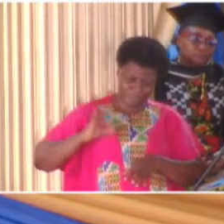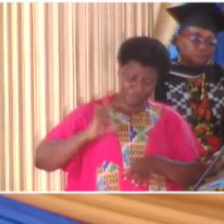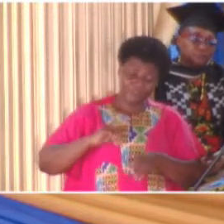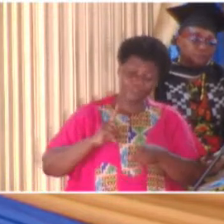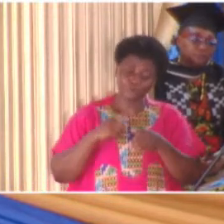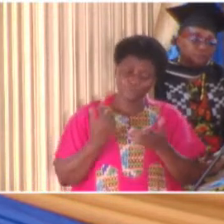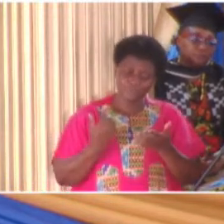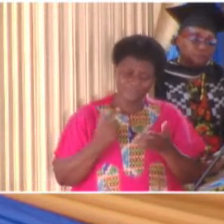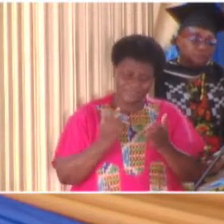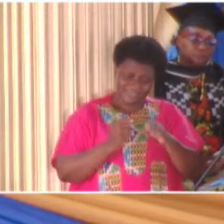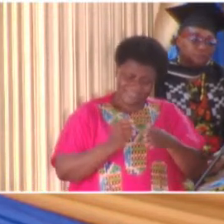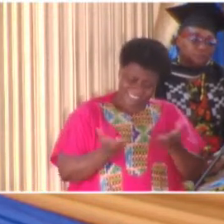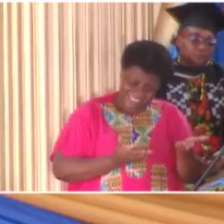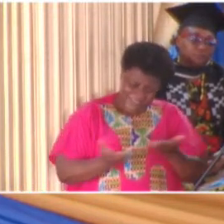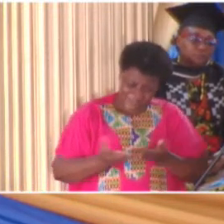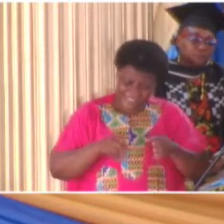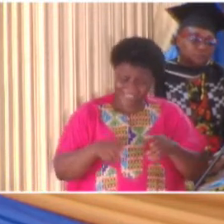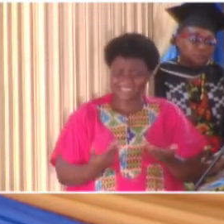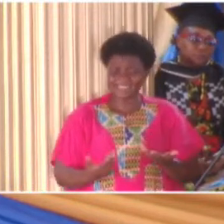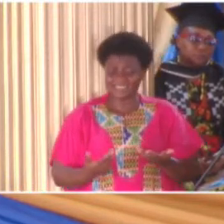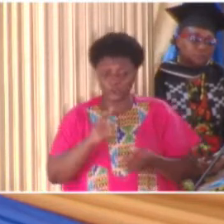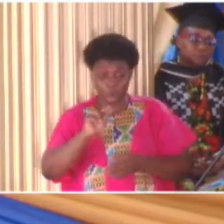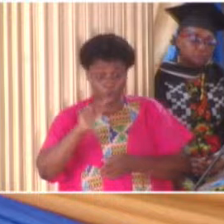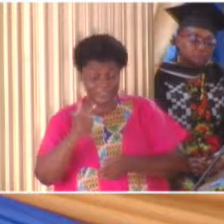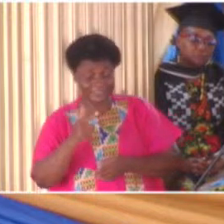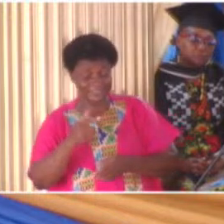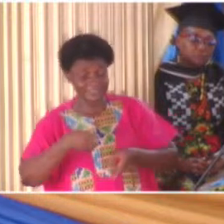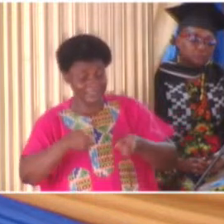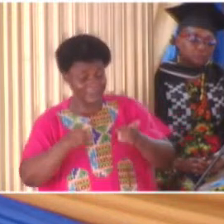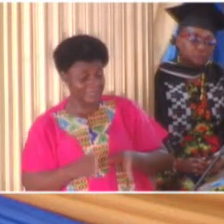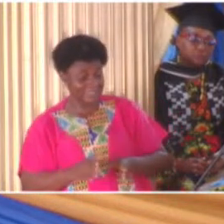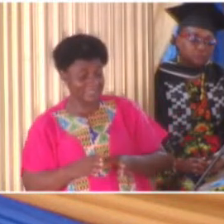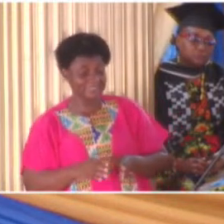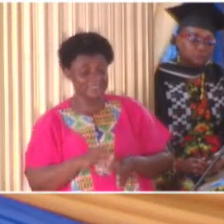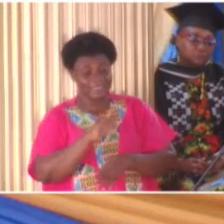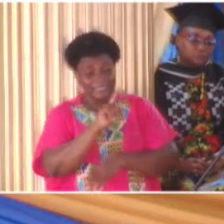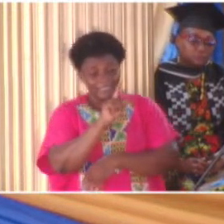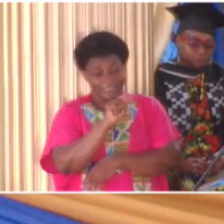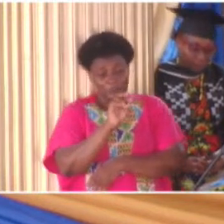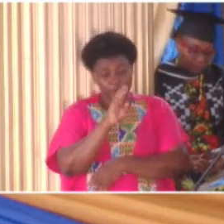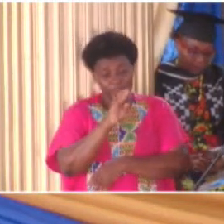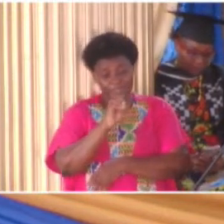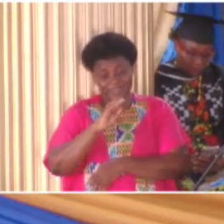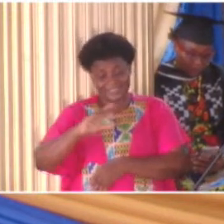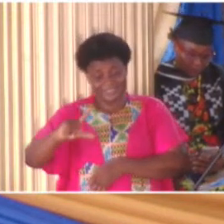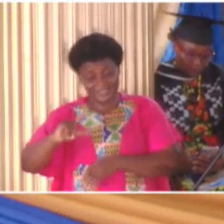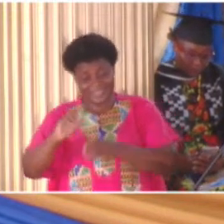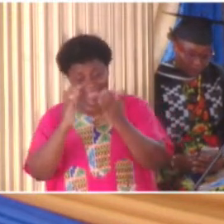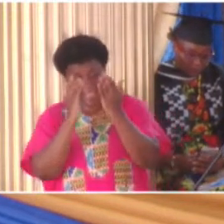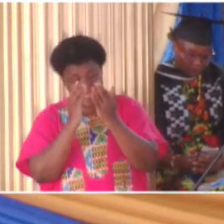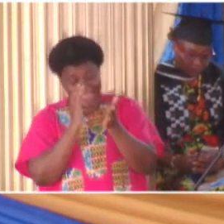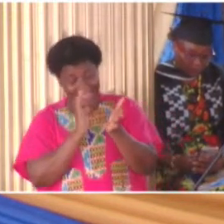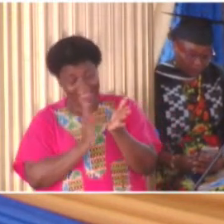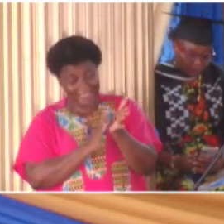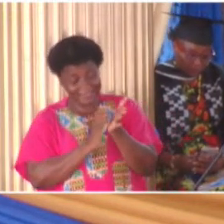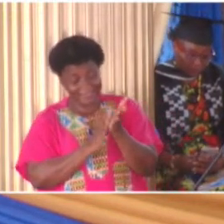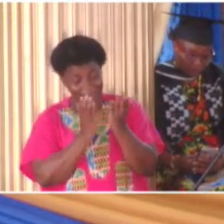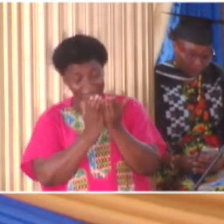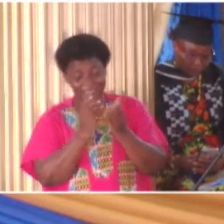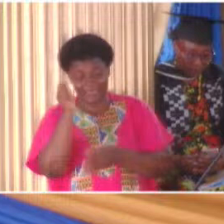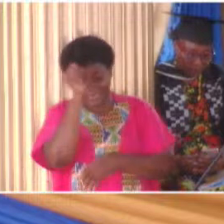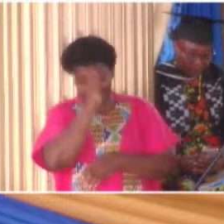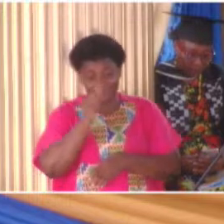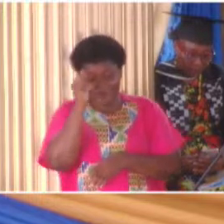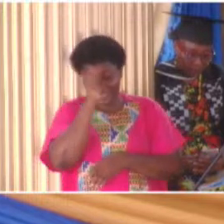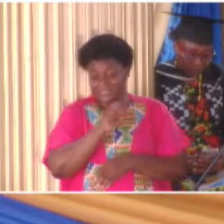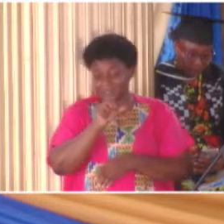opportunities at Eugene's IT Directorate, Trestle Academy, and Africa to Silicon Valley to enhance